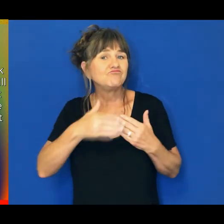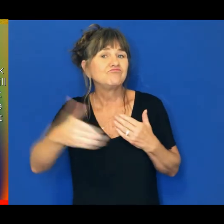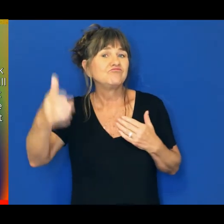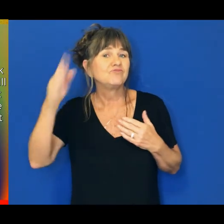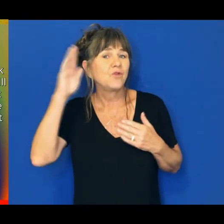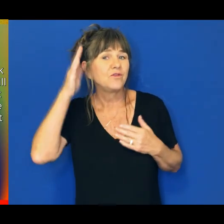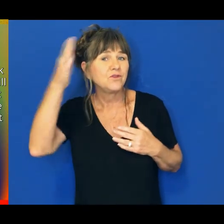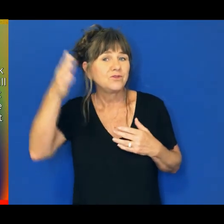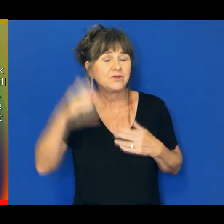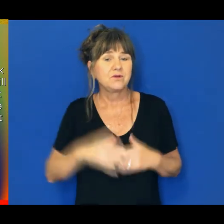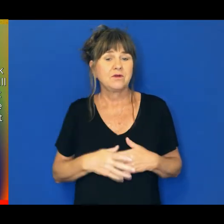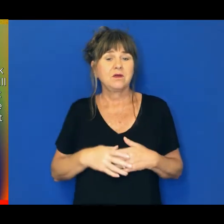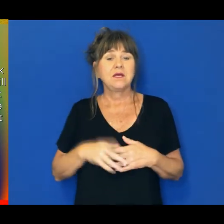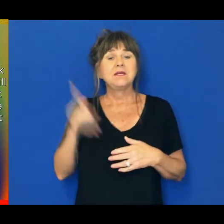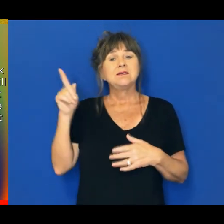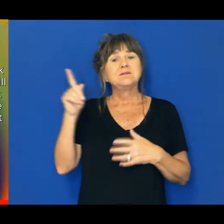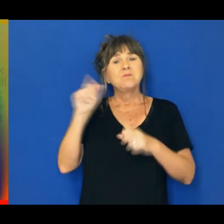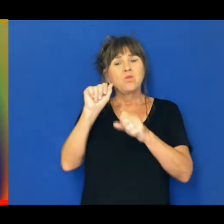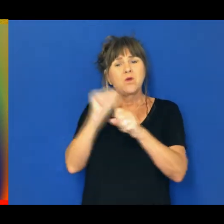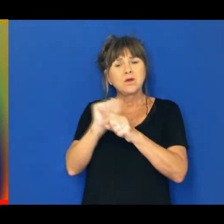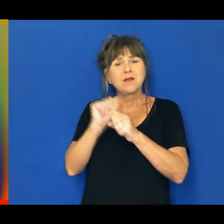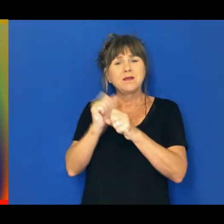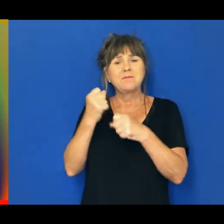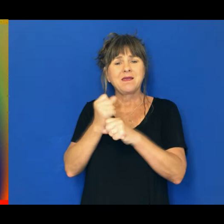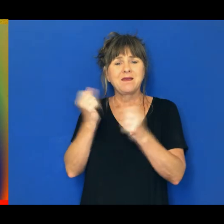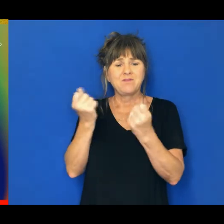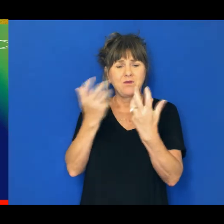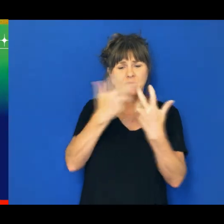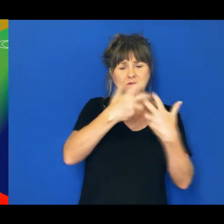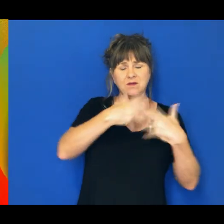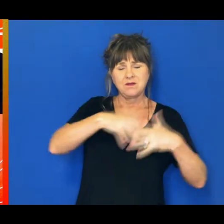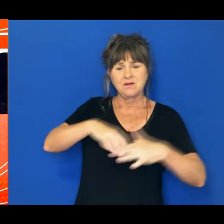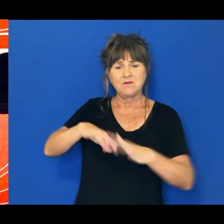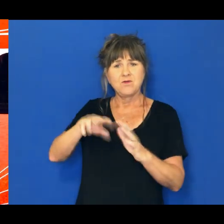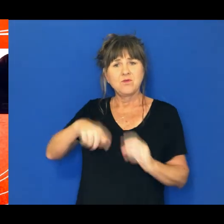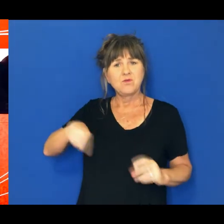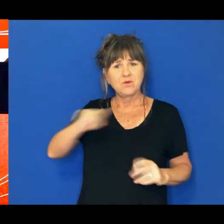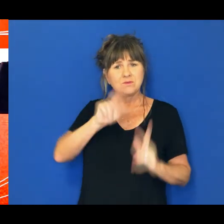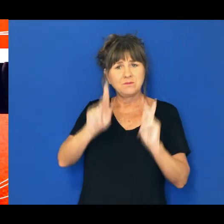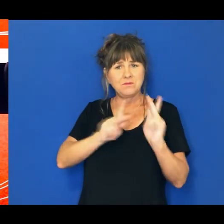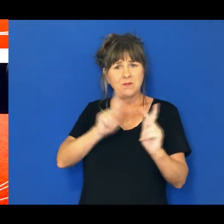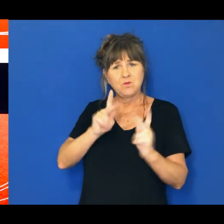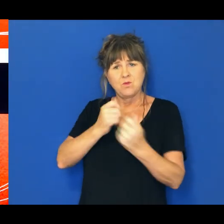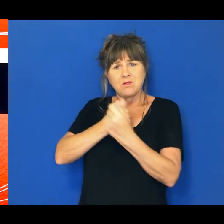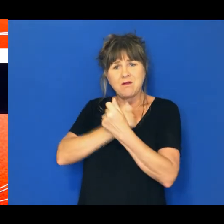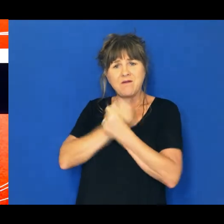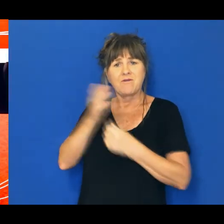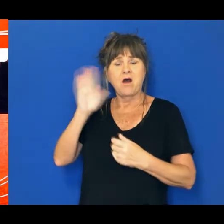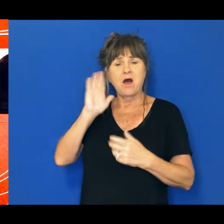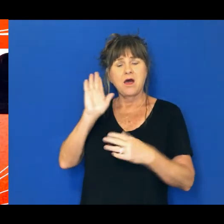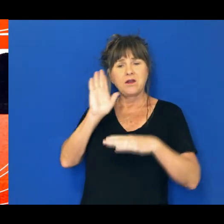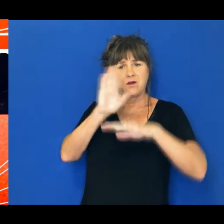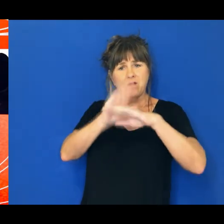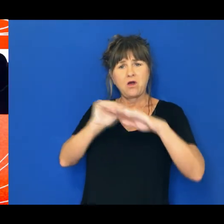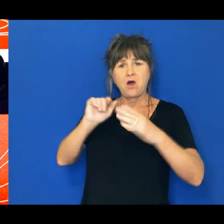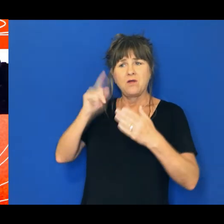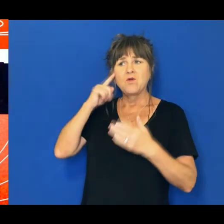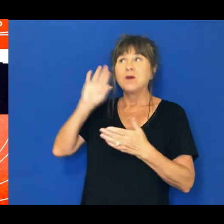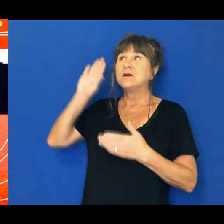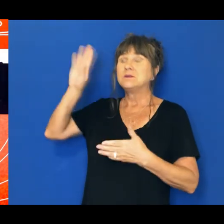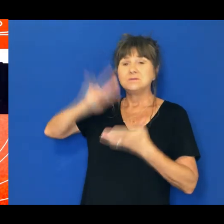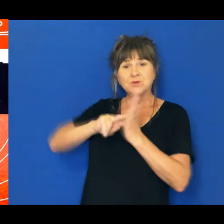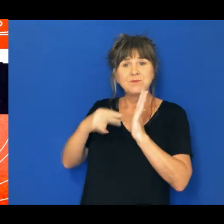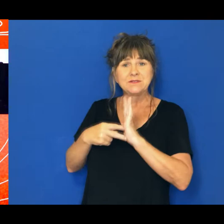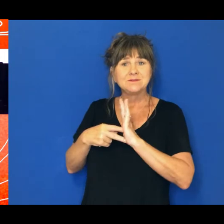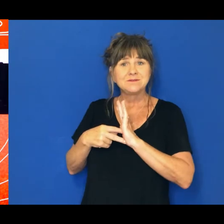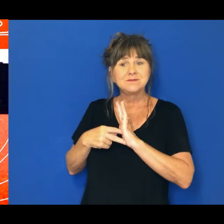things work together for the good of those who love God and are called according to his purpose. He'll say stuff like, I'm making a way where it